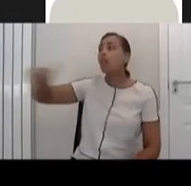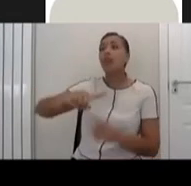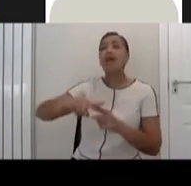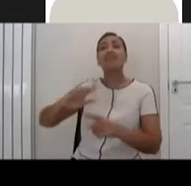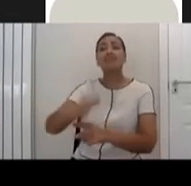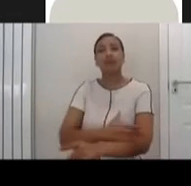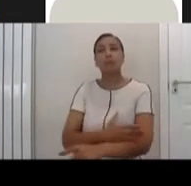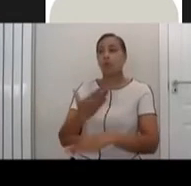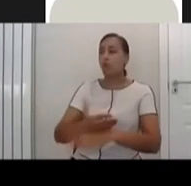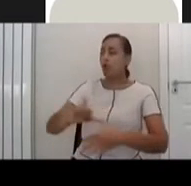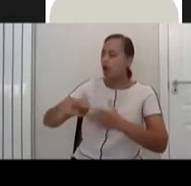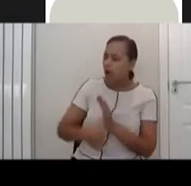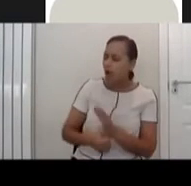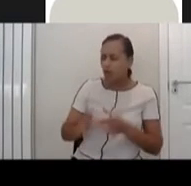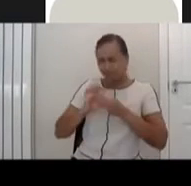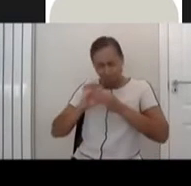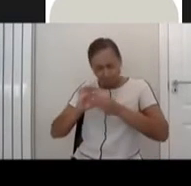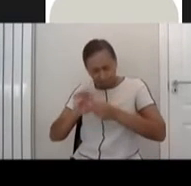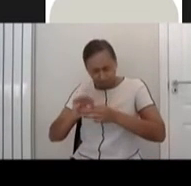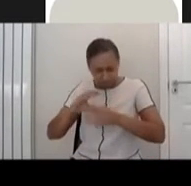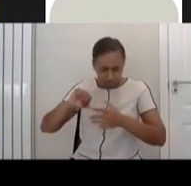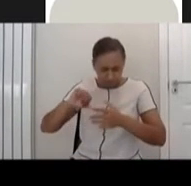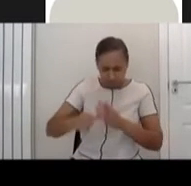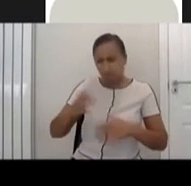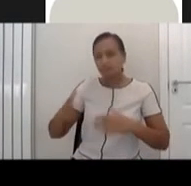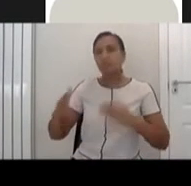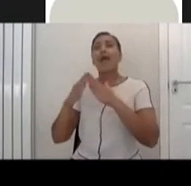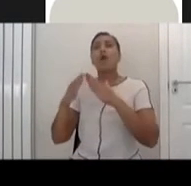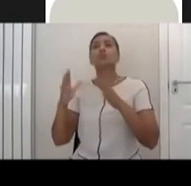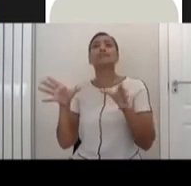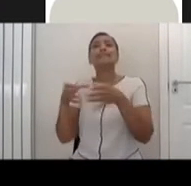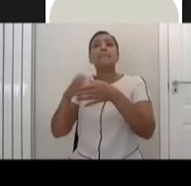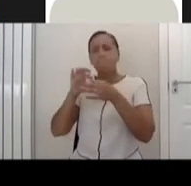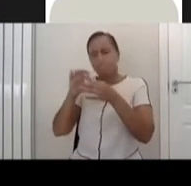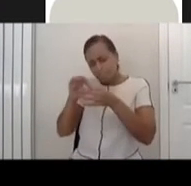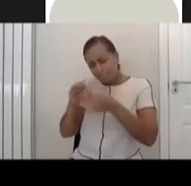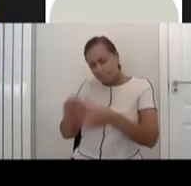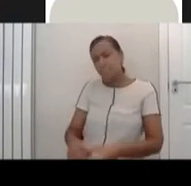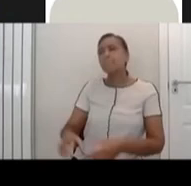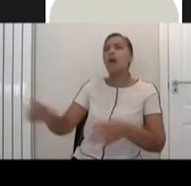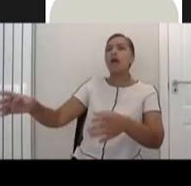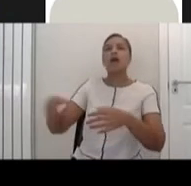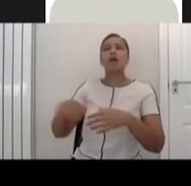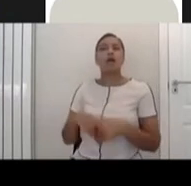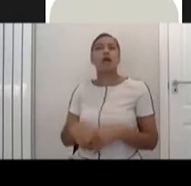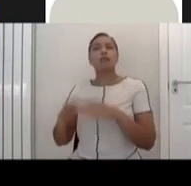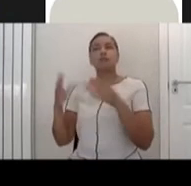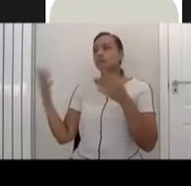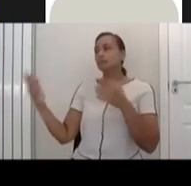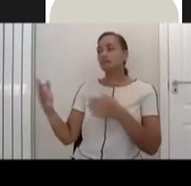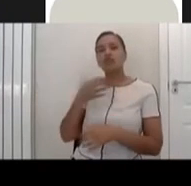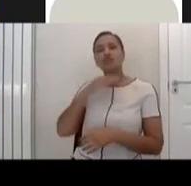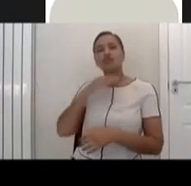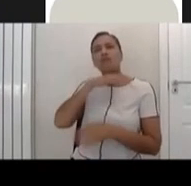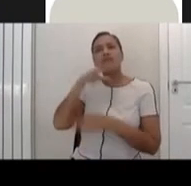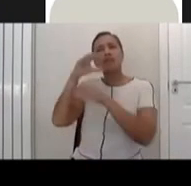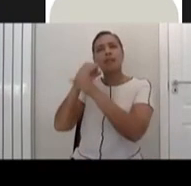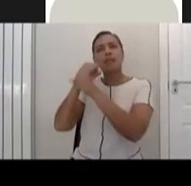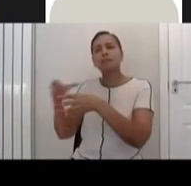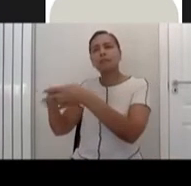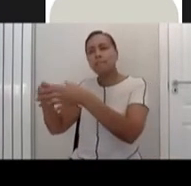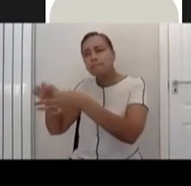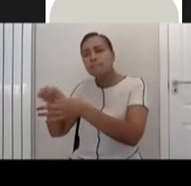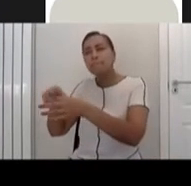very, very hard. They've been working, includes housing teams, rough sleeper teams, public health, and